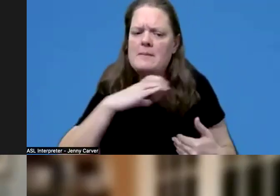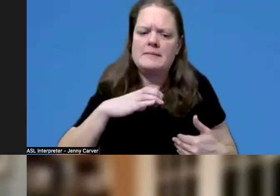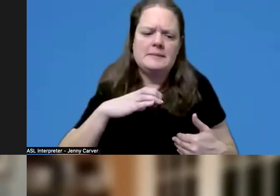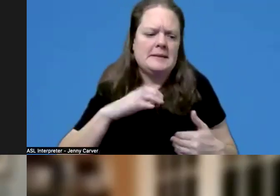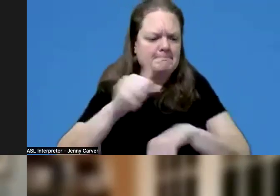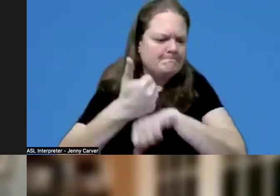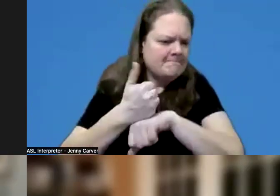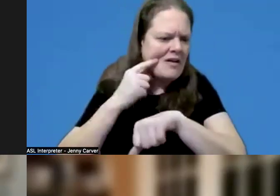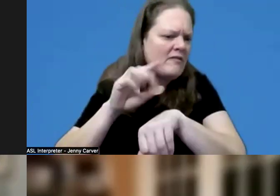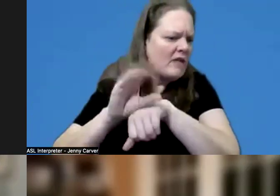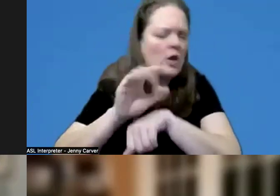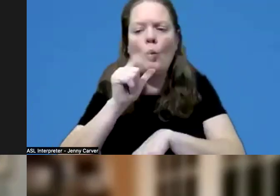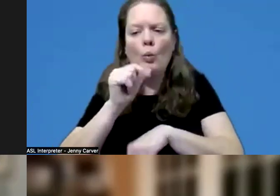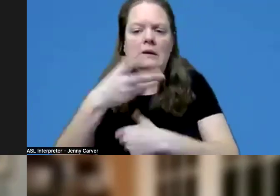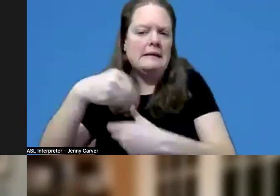so, of whom?